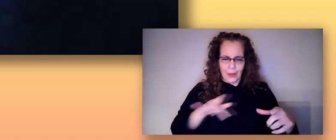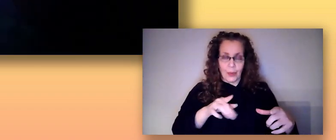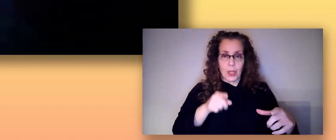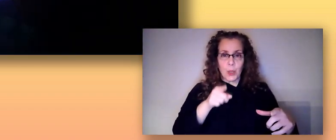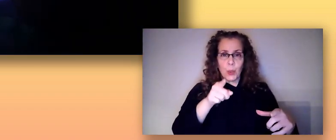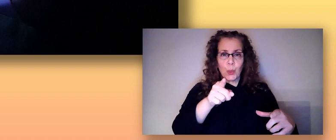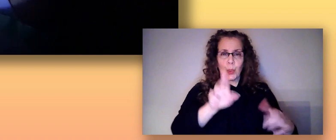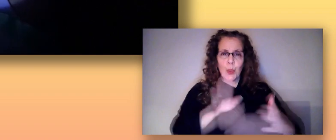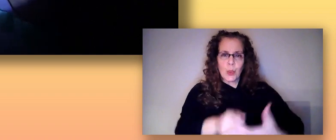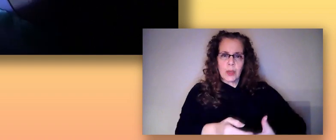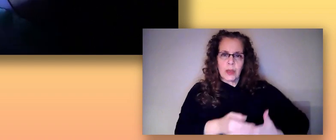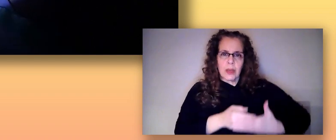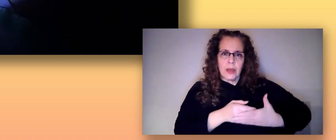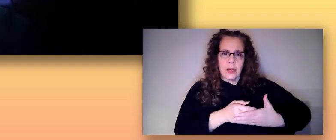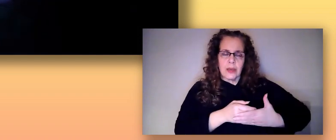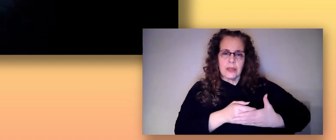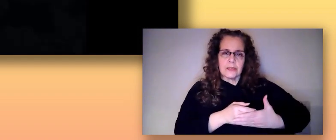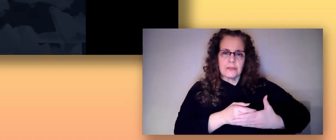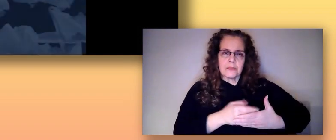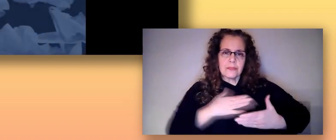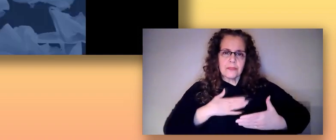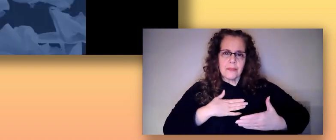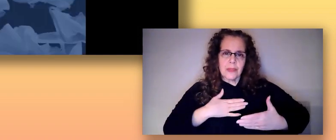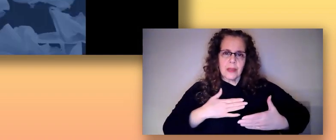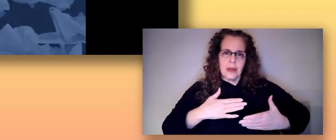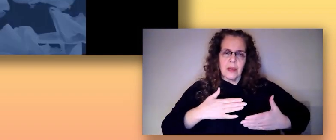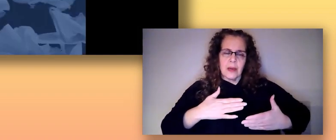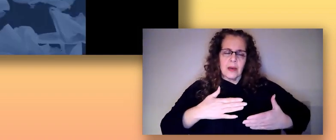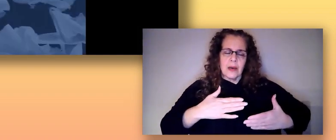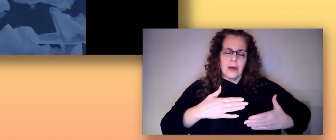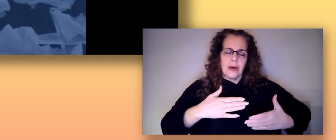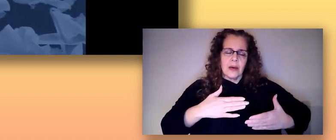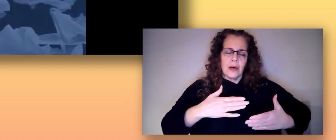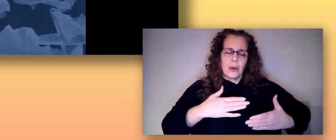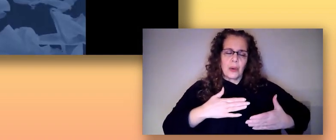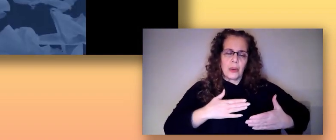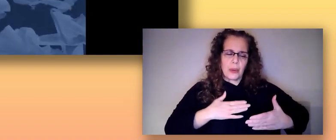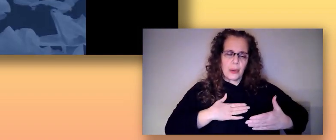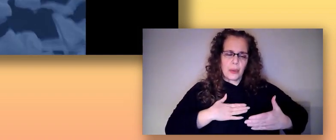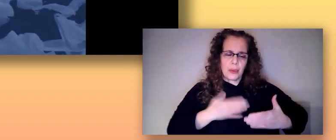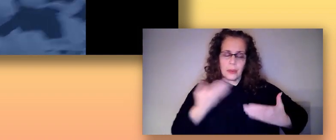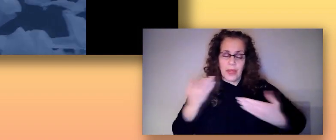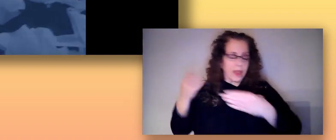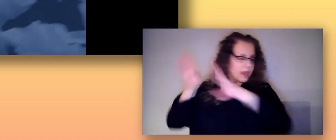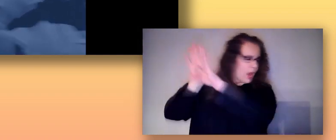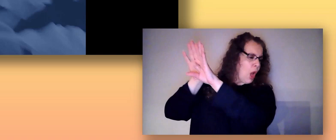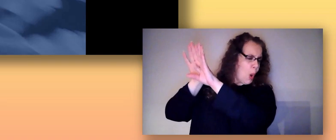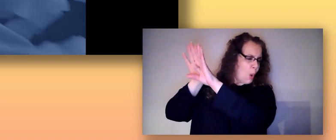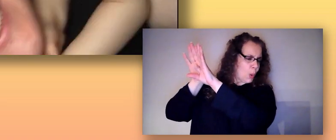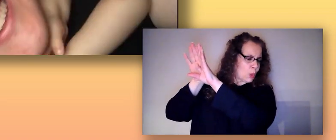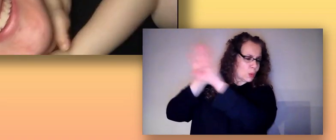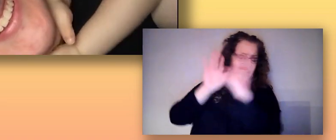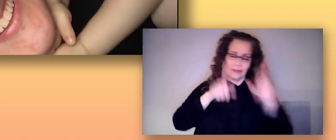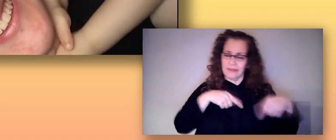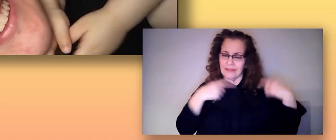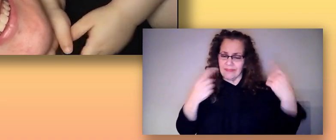the pain of feeling forgotten, of being shut in since March to keep our disabled family